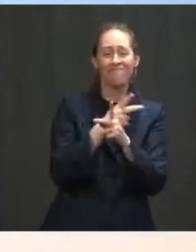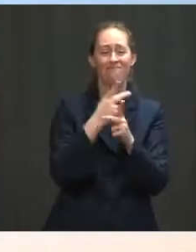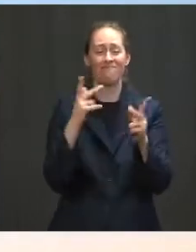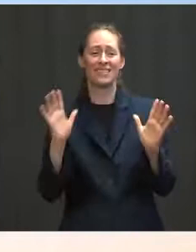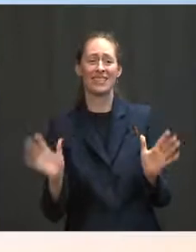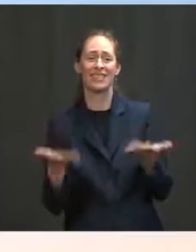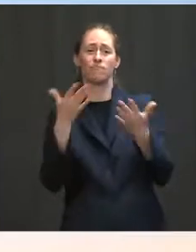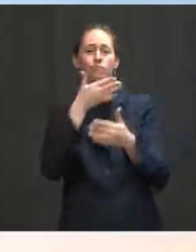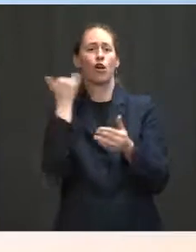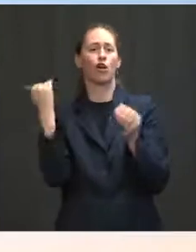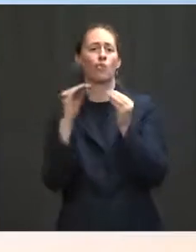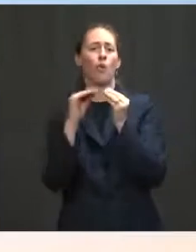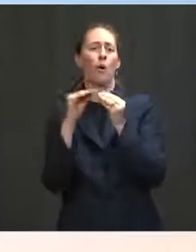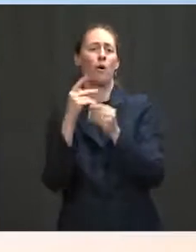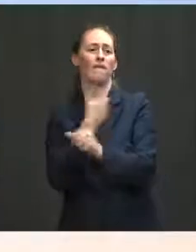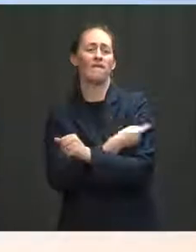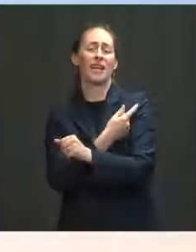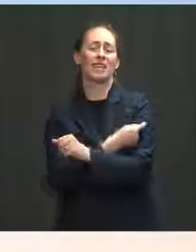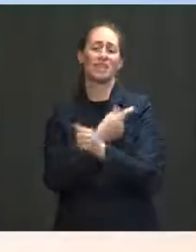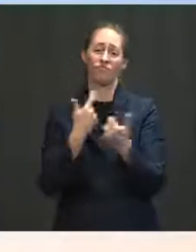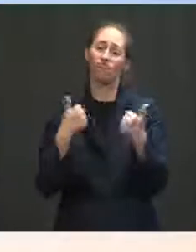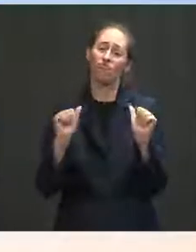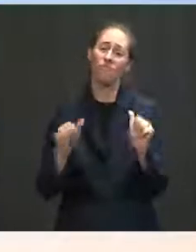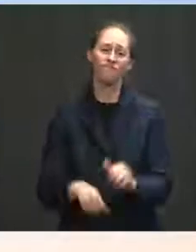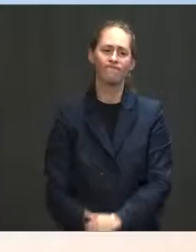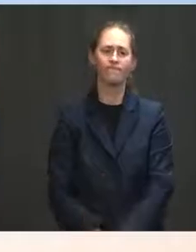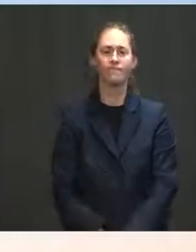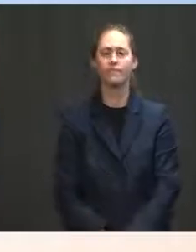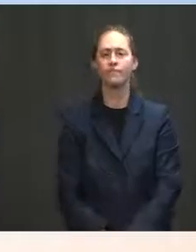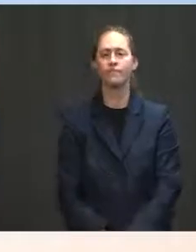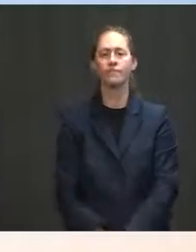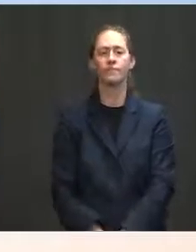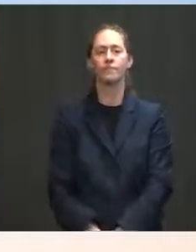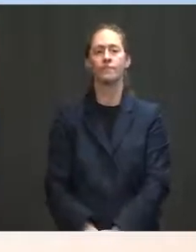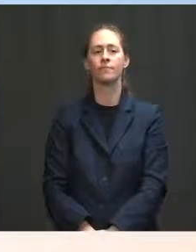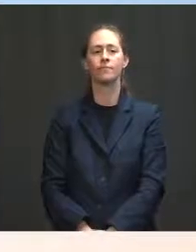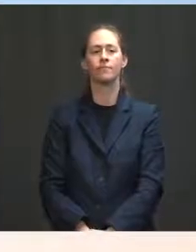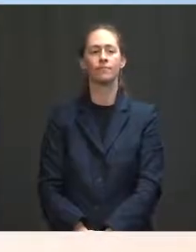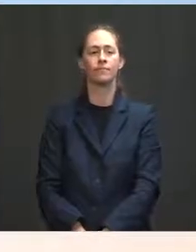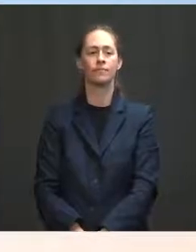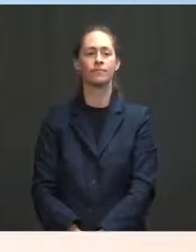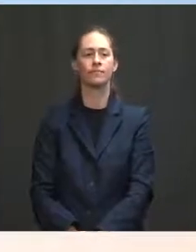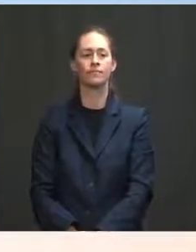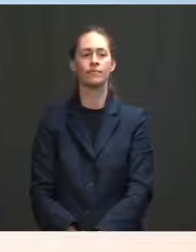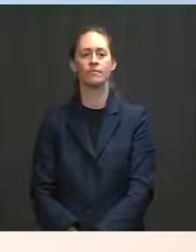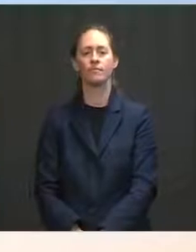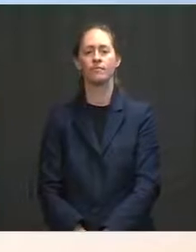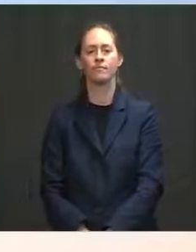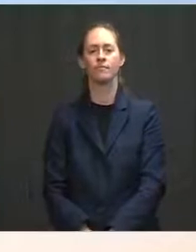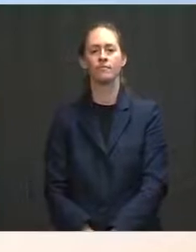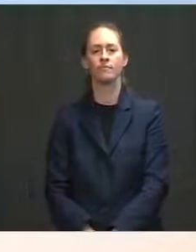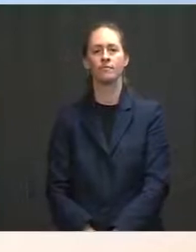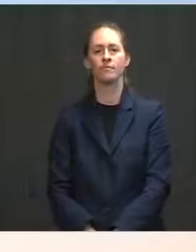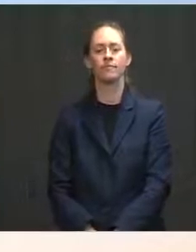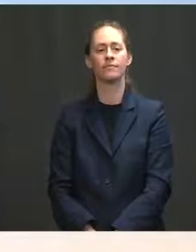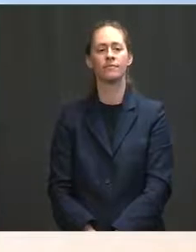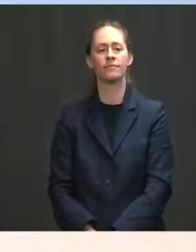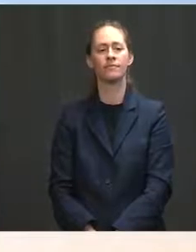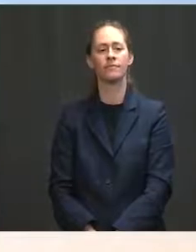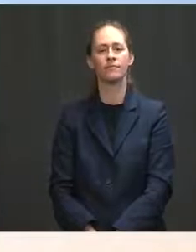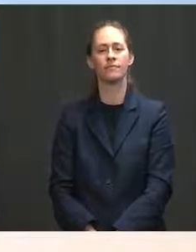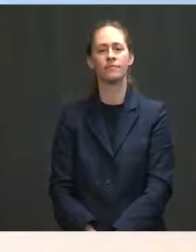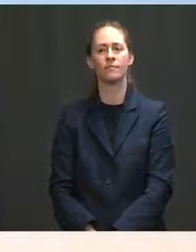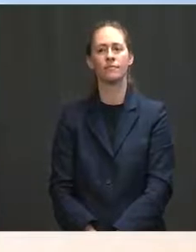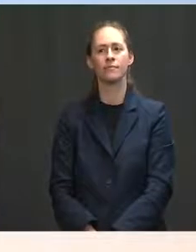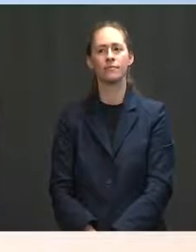around the country. And just one more quick one. OPEC Plus, I guess had a statement yesterday that Yeah. you guys are directly engaged with the various players, even though you're not a